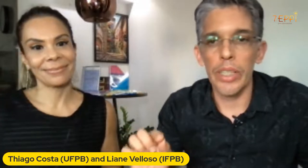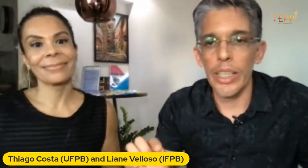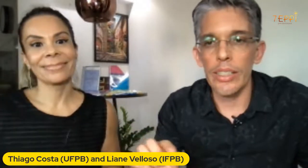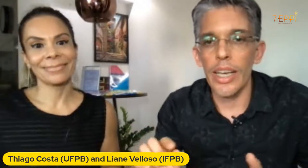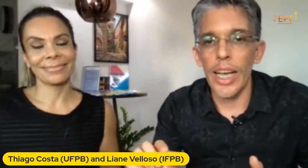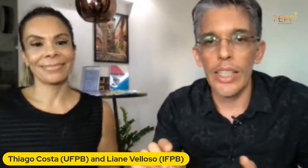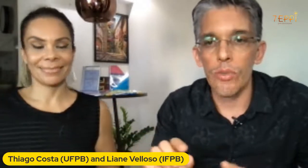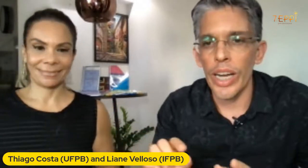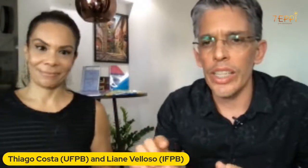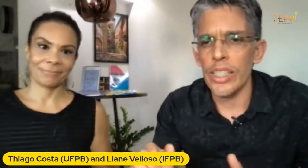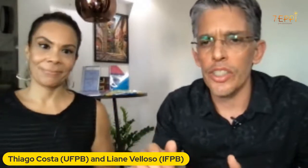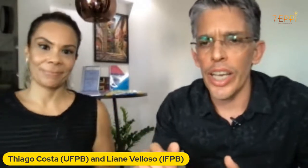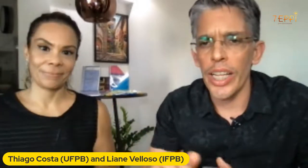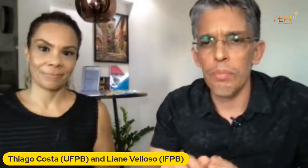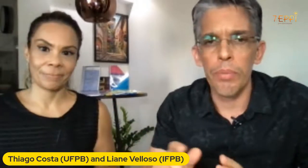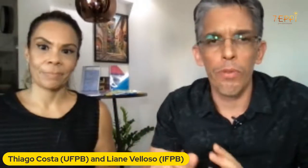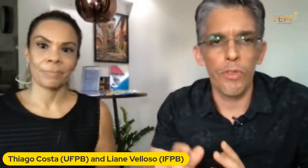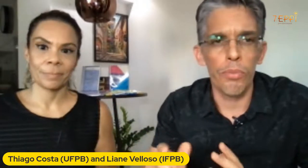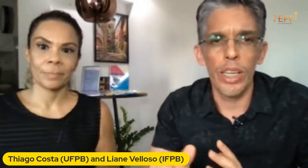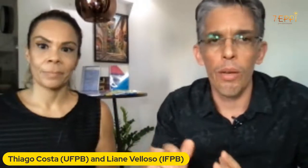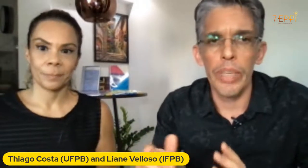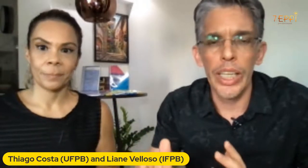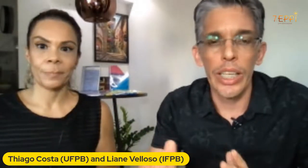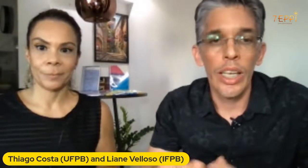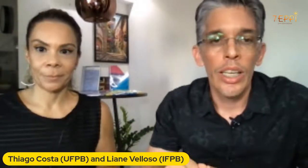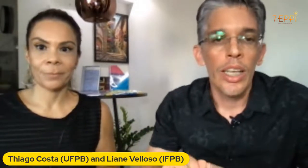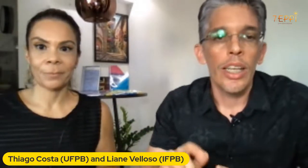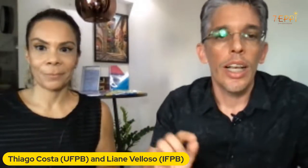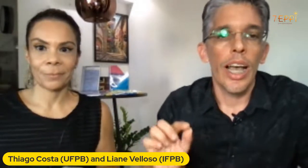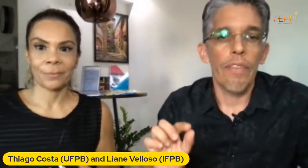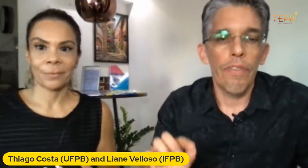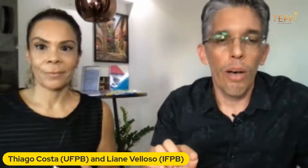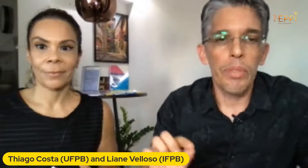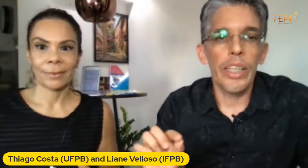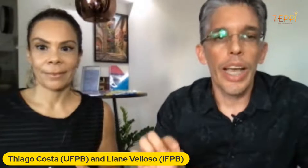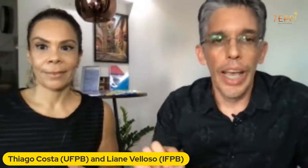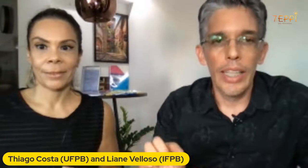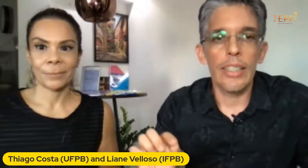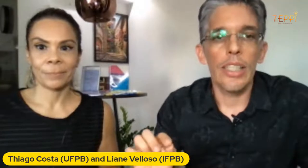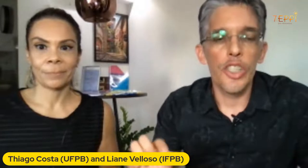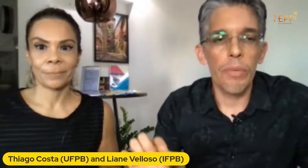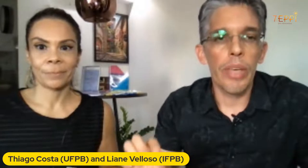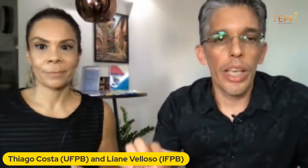efopli@gmail.com. Please, guys, write in the chat, people from the committee,